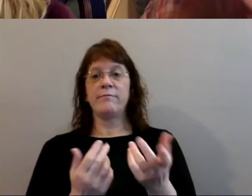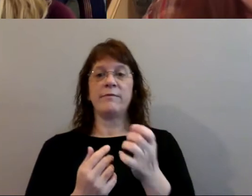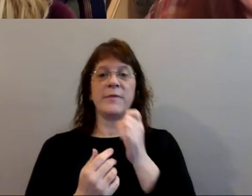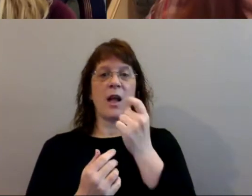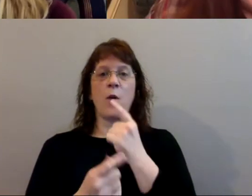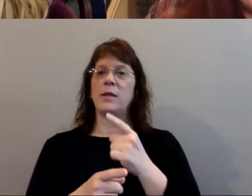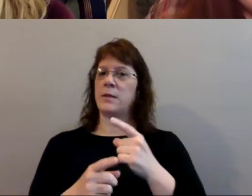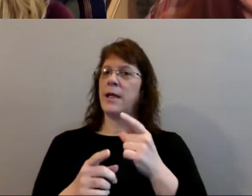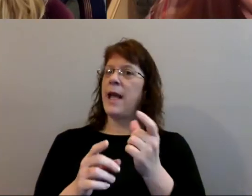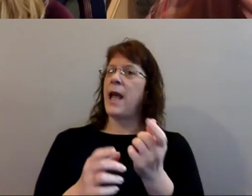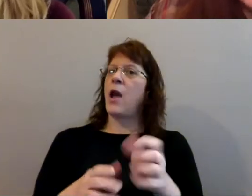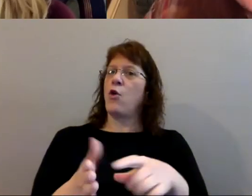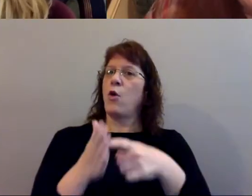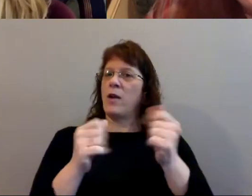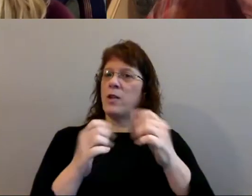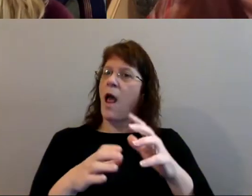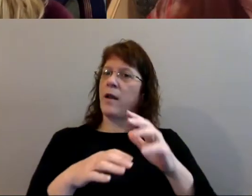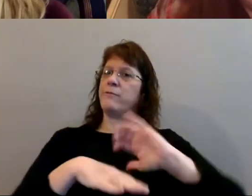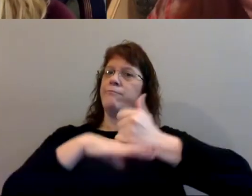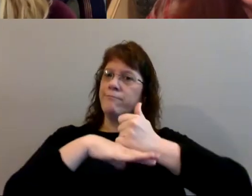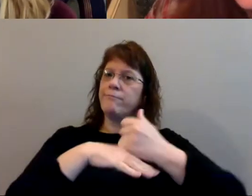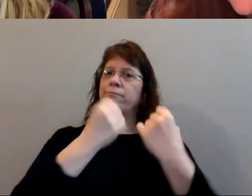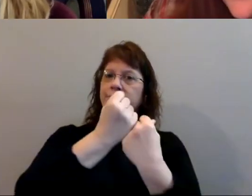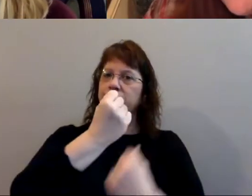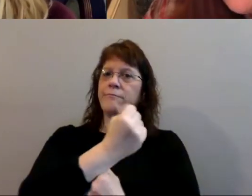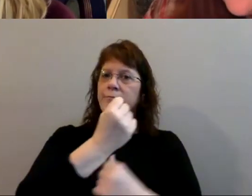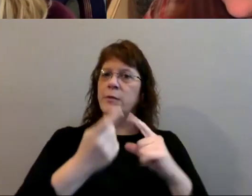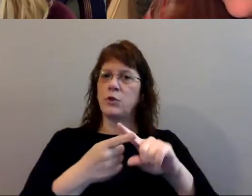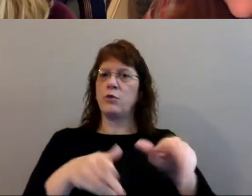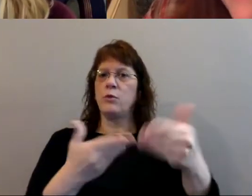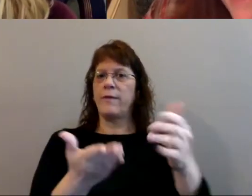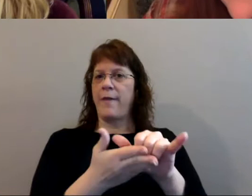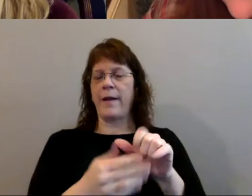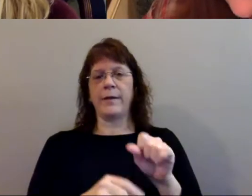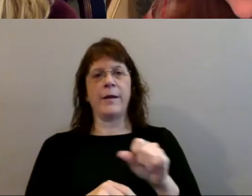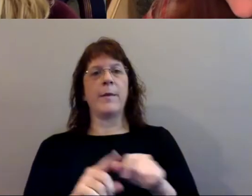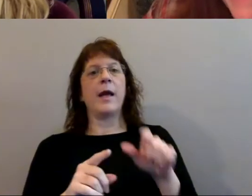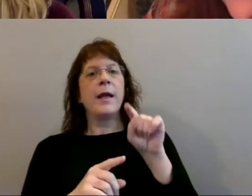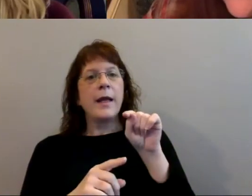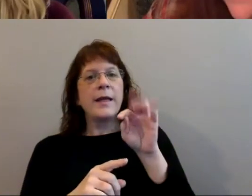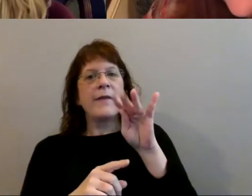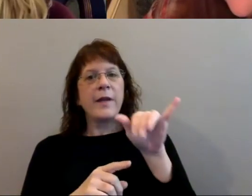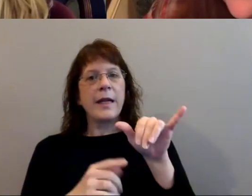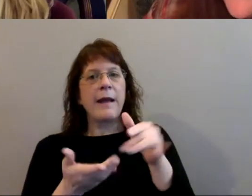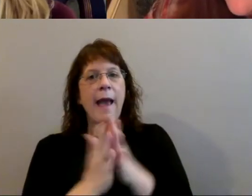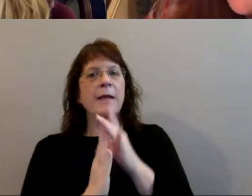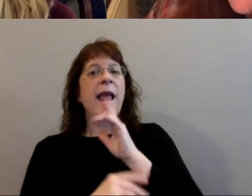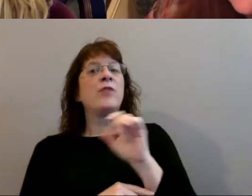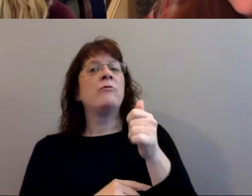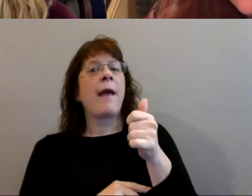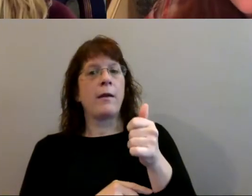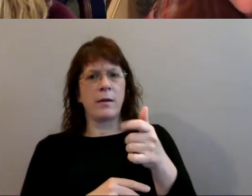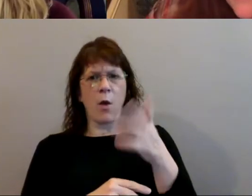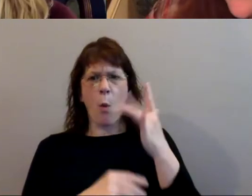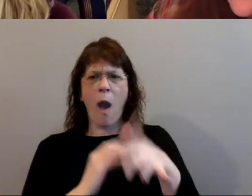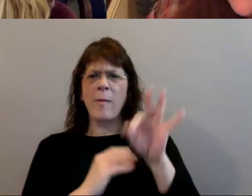of infrastructure to do properly, which is not Yes, exactly. trivial at all. Yeah. Tiffany asks, she's age 10, why is Earth Day chosen to be so late